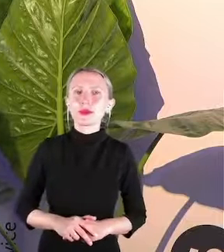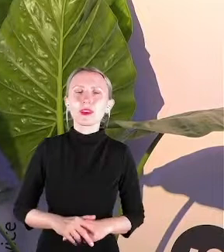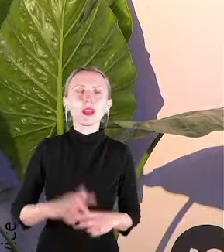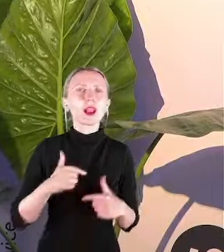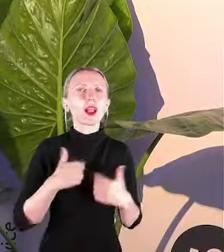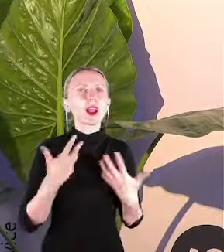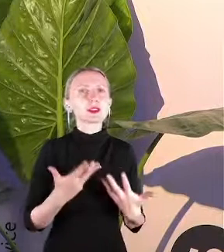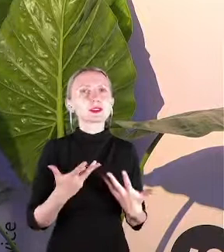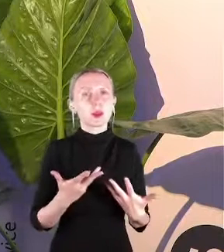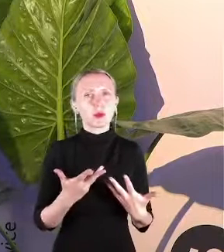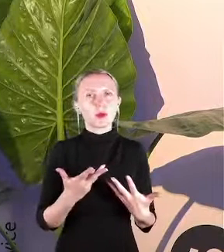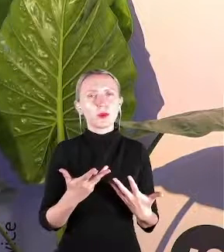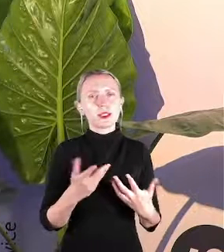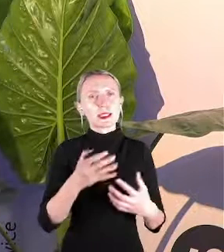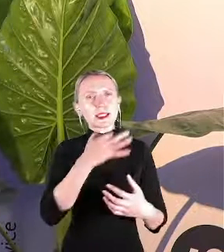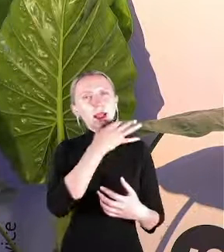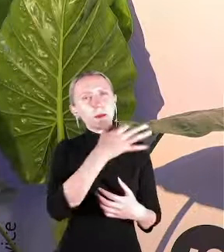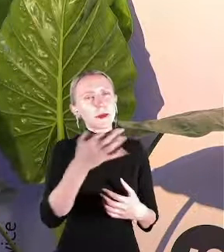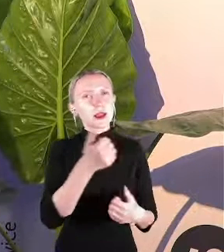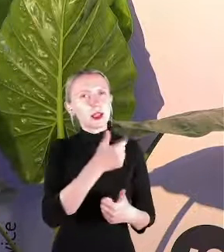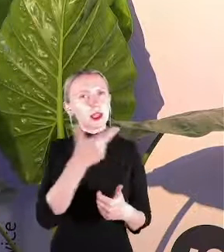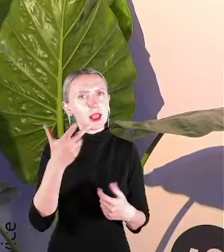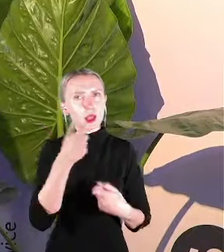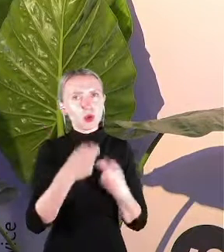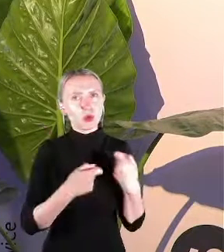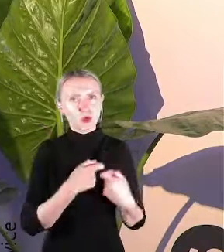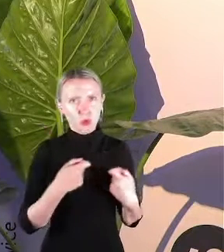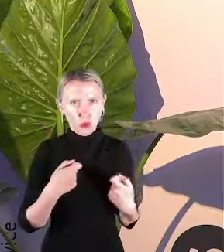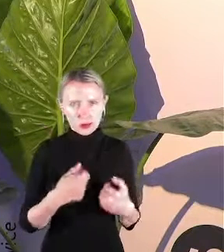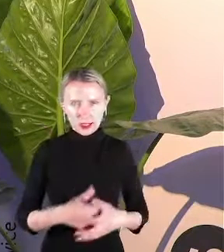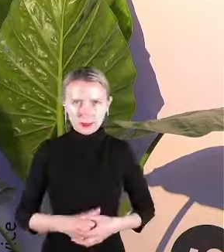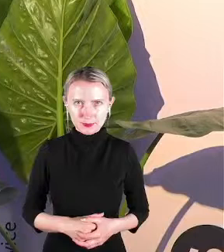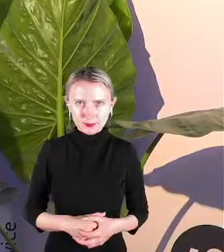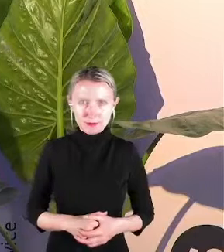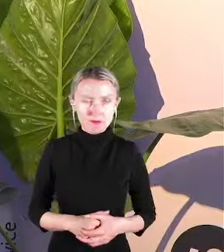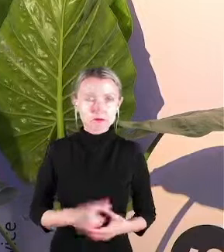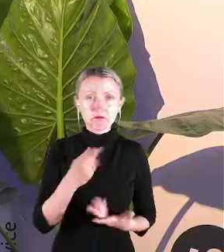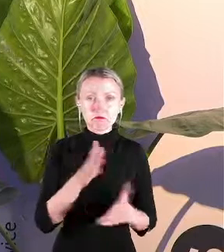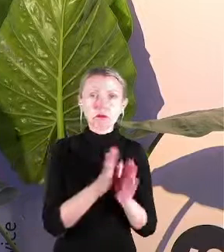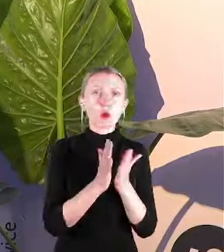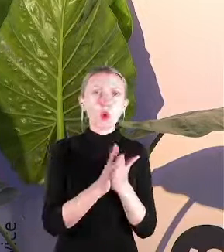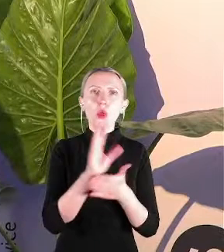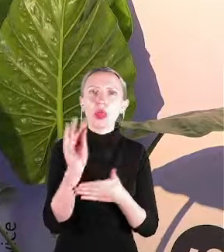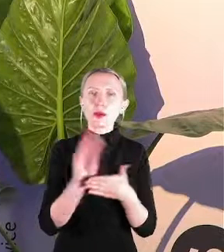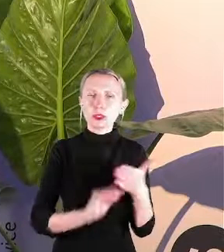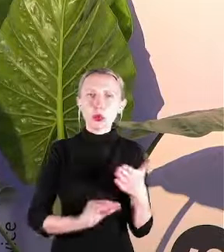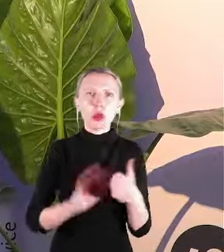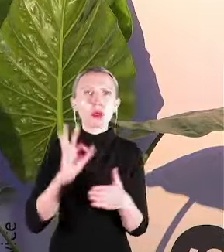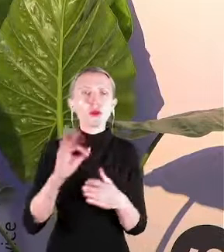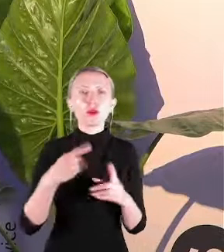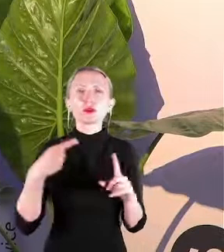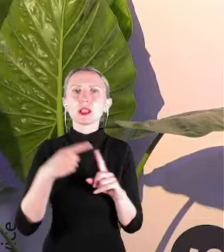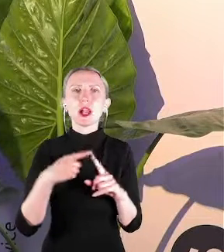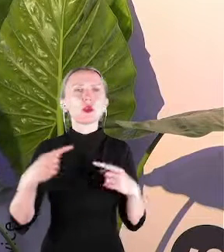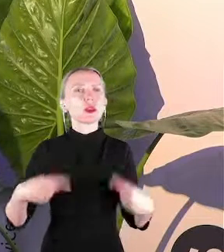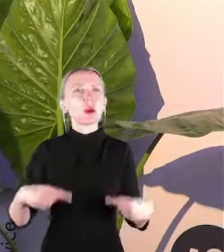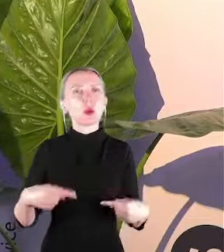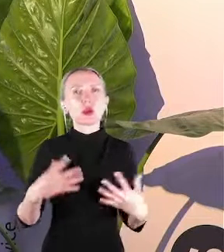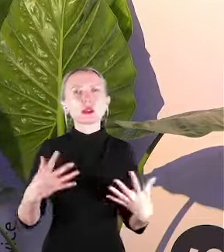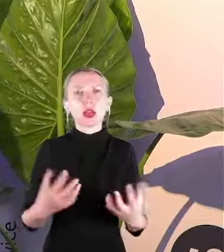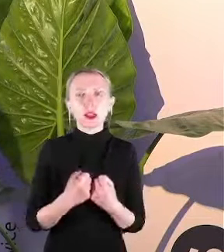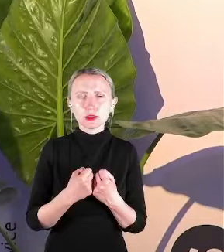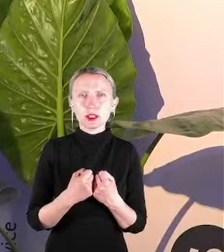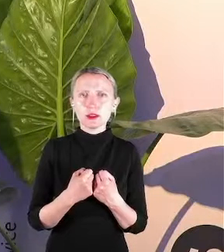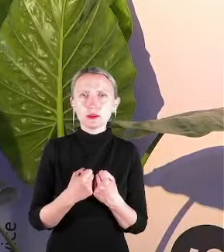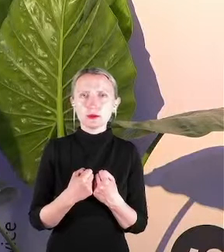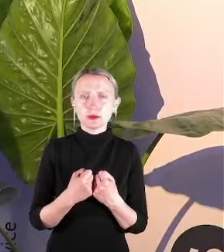book at the end that your intention was not to find many different solutions. Your main task for the book was